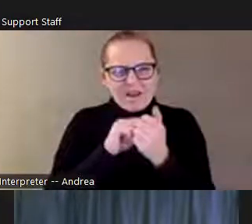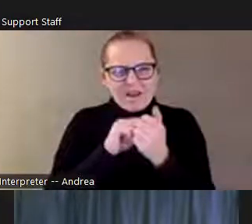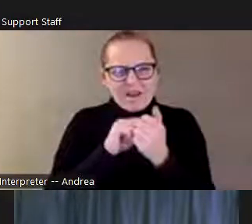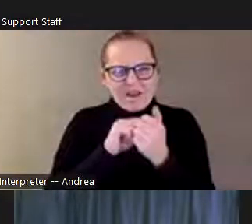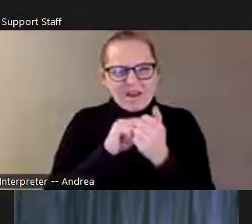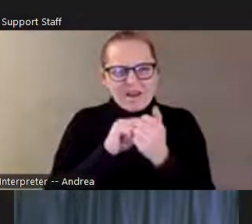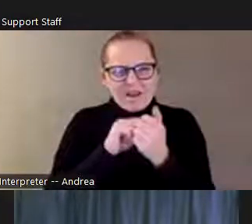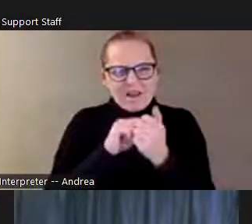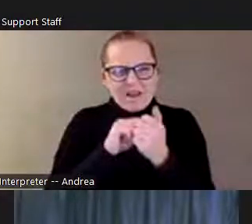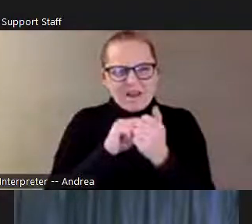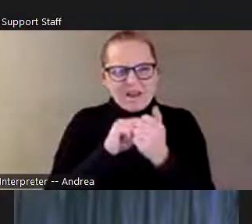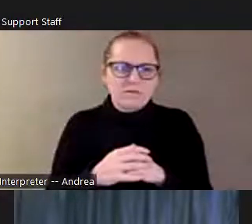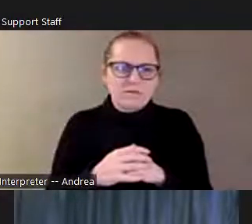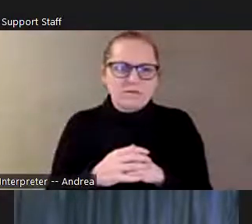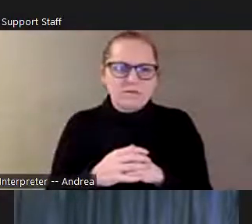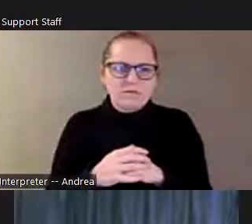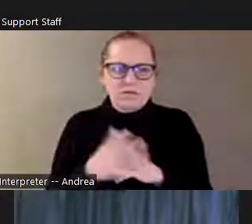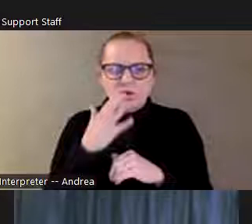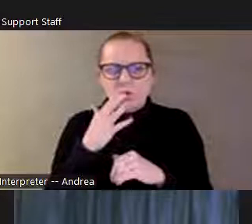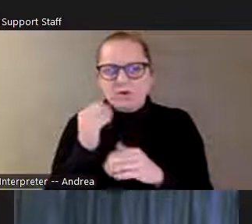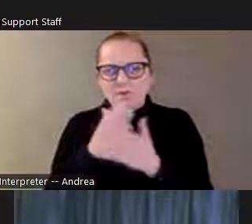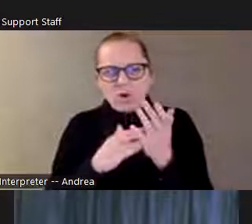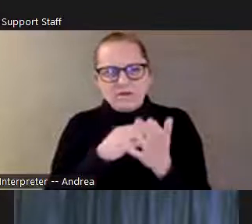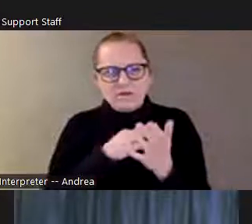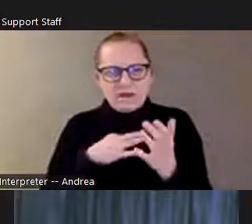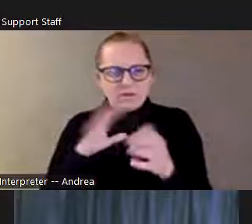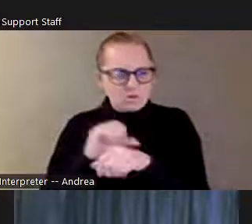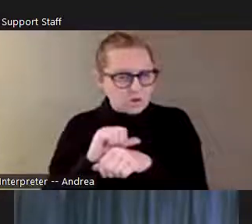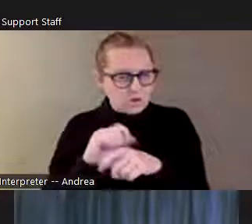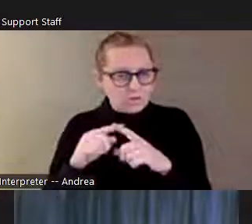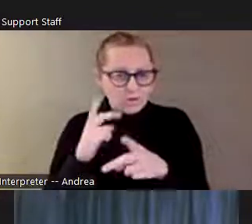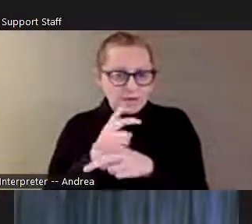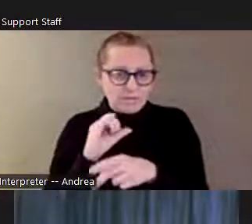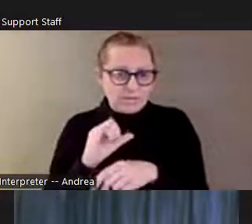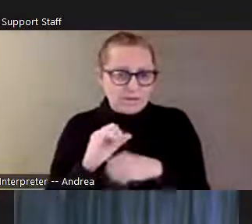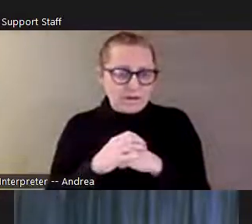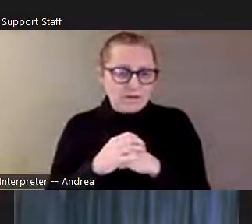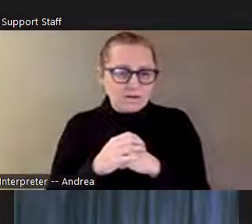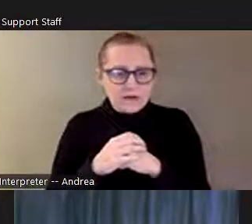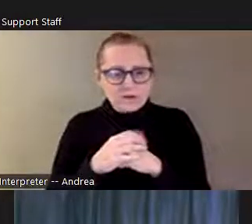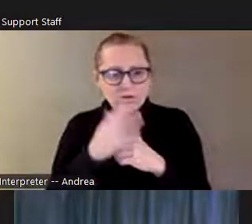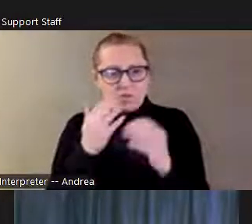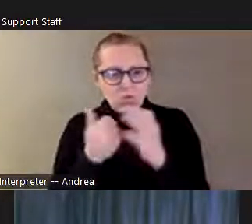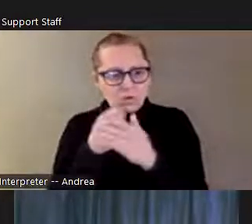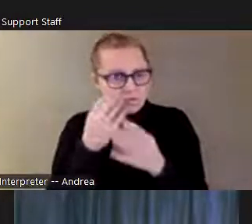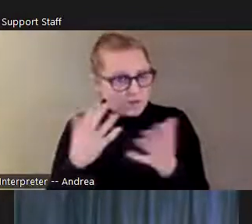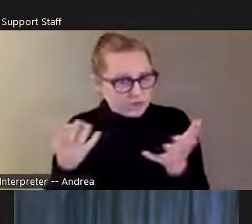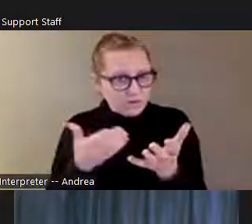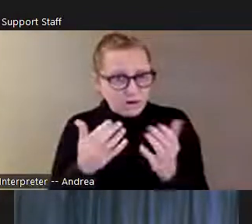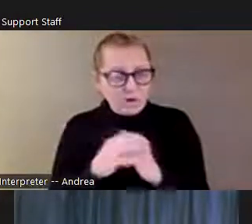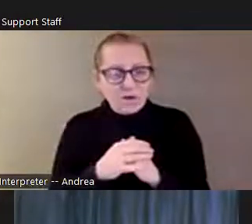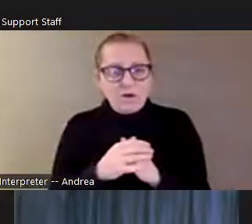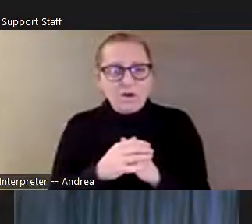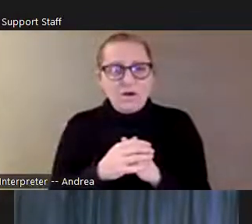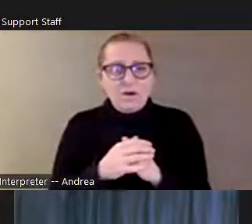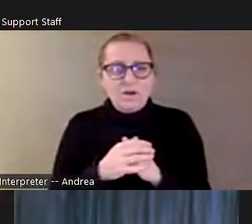there. You know, it's part of the staff's job to keep that updated. I haven't